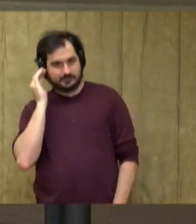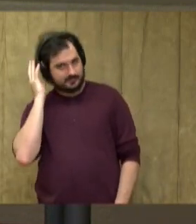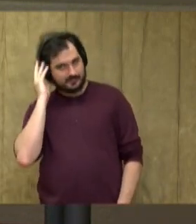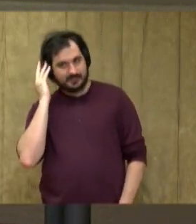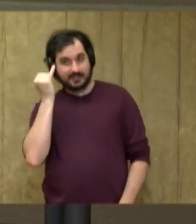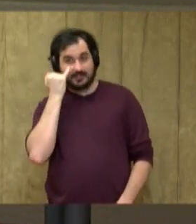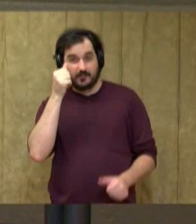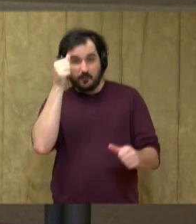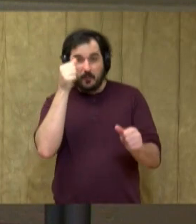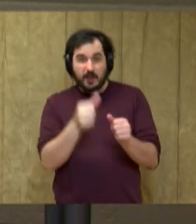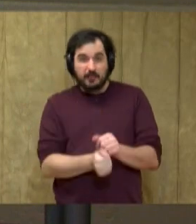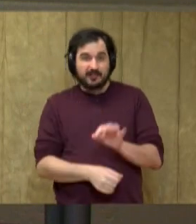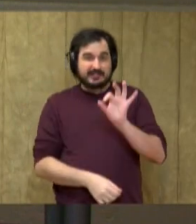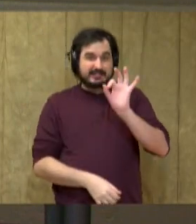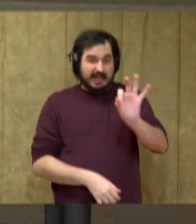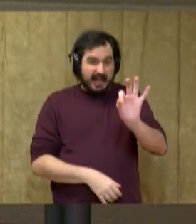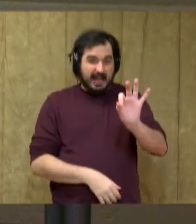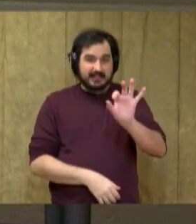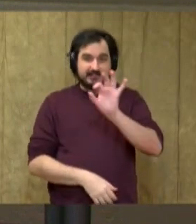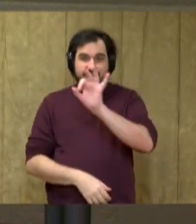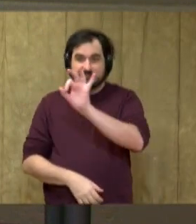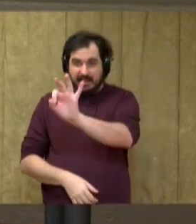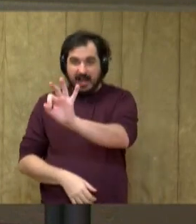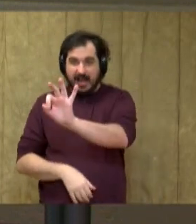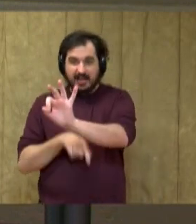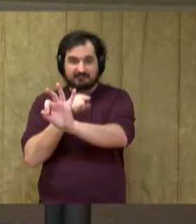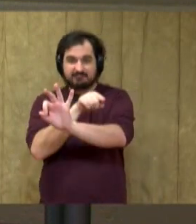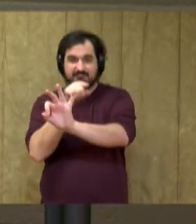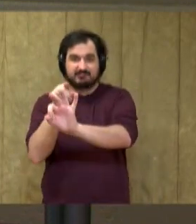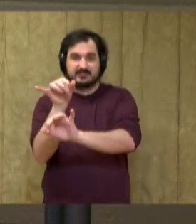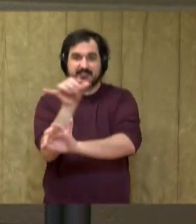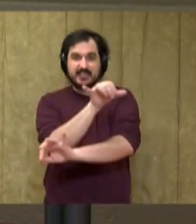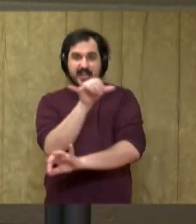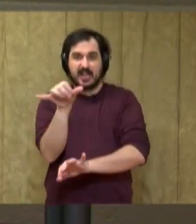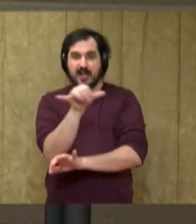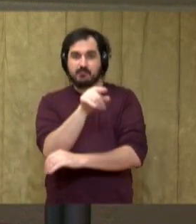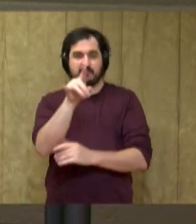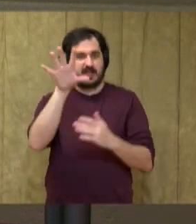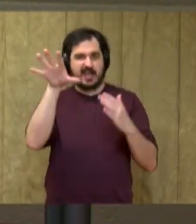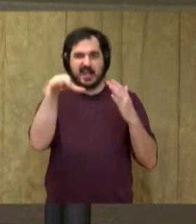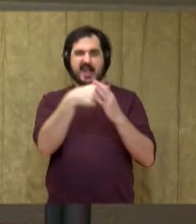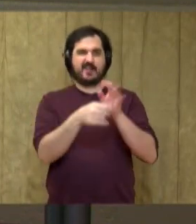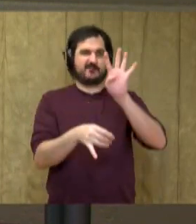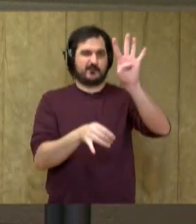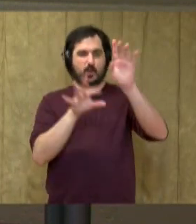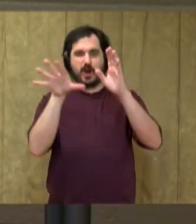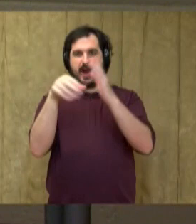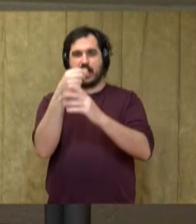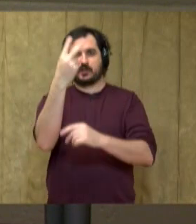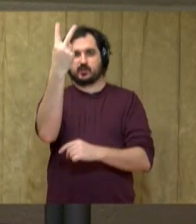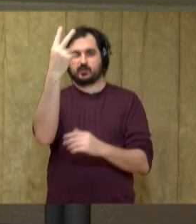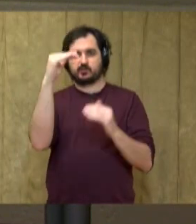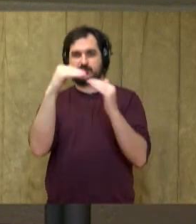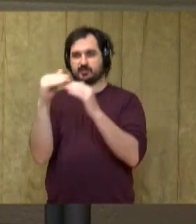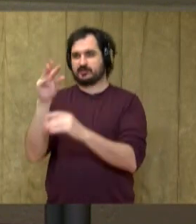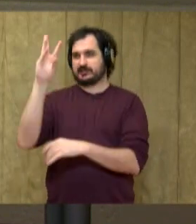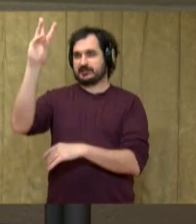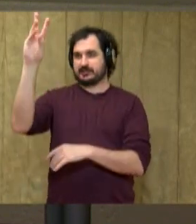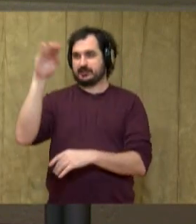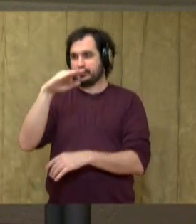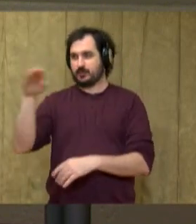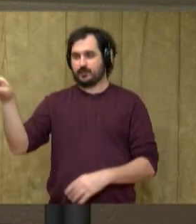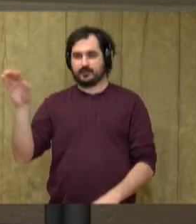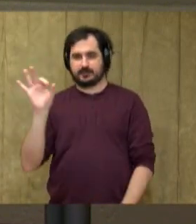you do since you have 9 as your denominator here, you just add 4 plus 2. So 4 plus 2 is 6, and then you leave